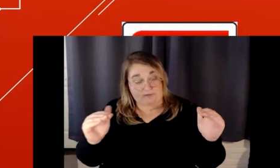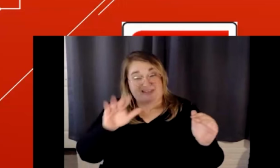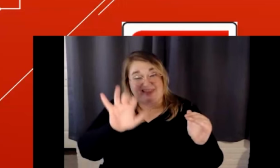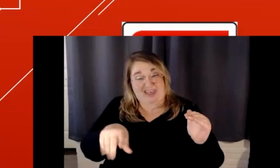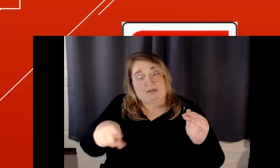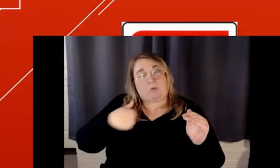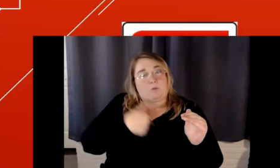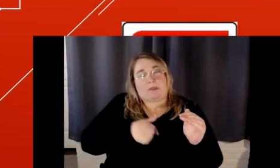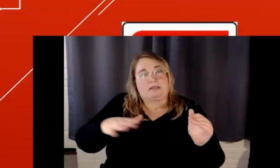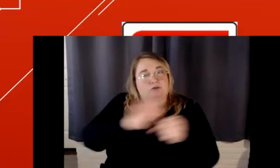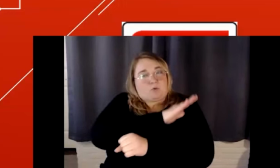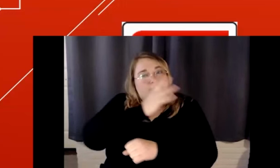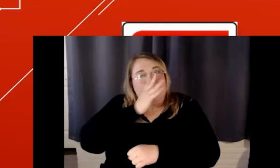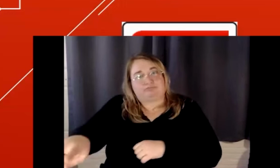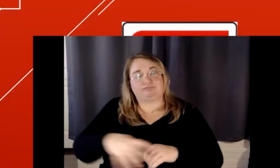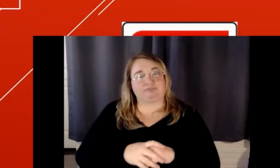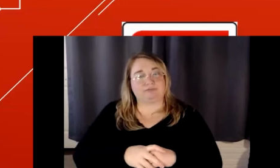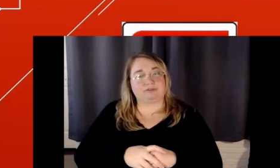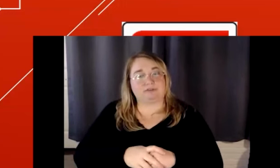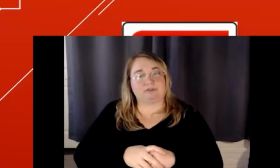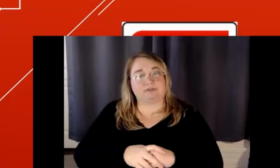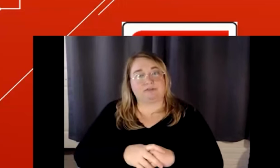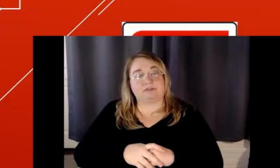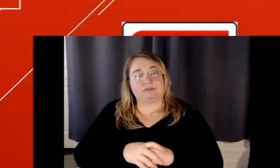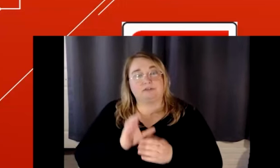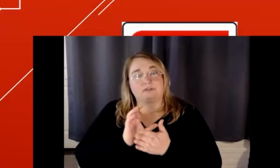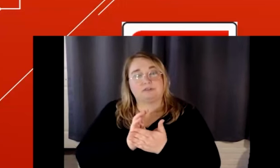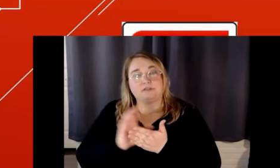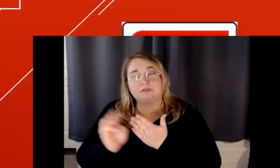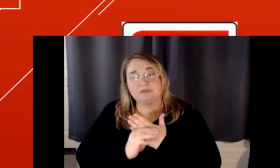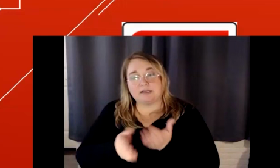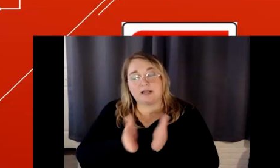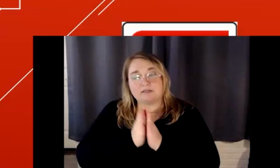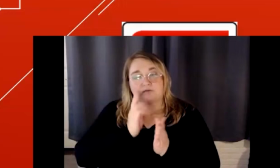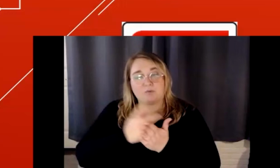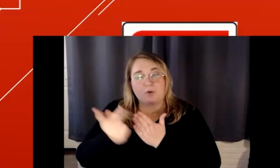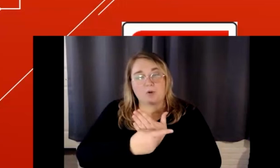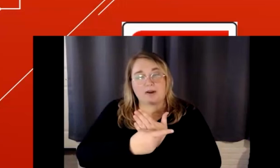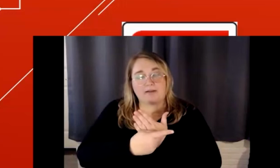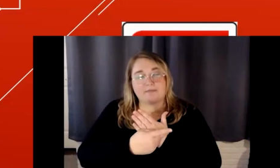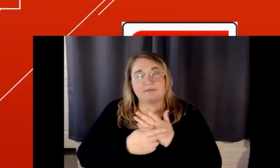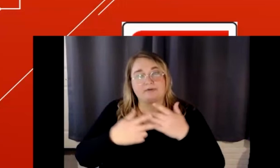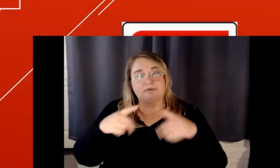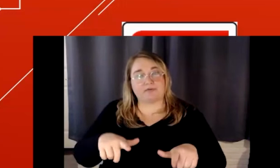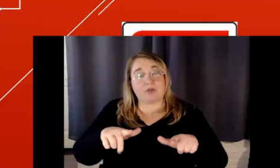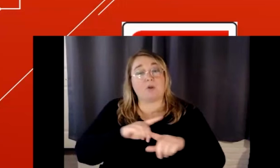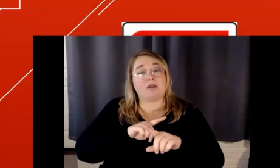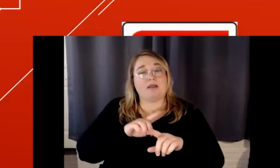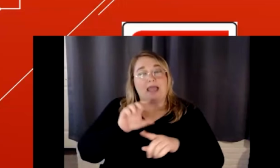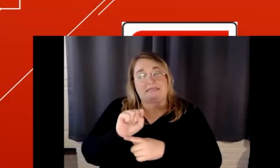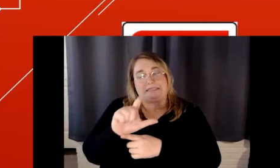in CurricuNet, it asks for a program SLO. But there's no work required to achieve the